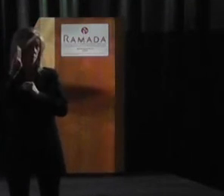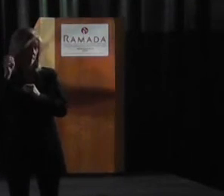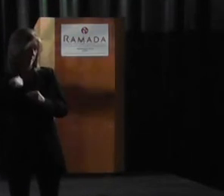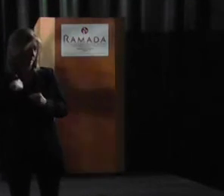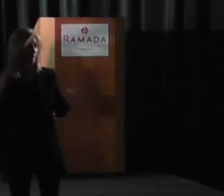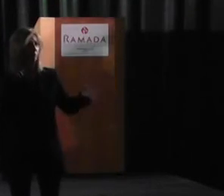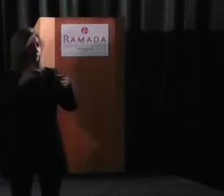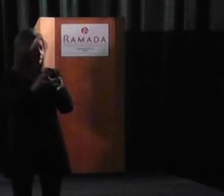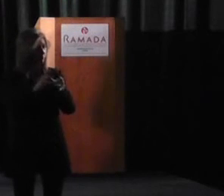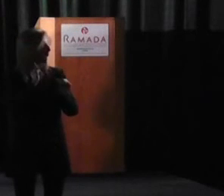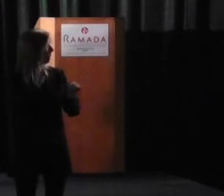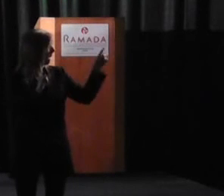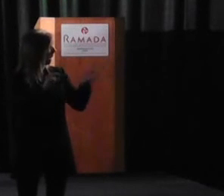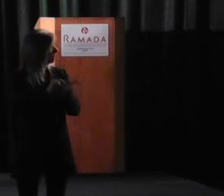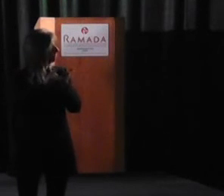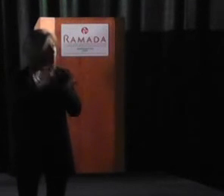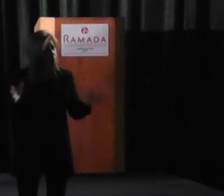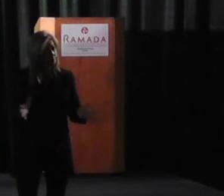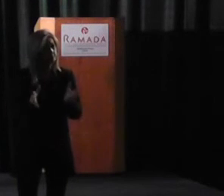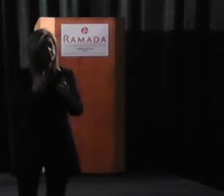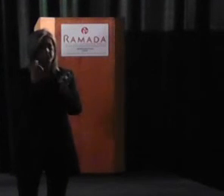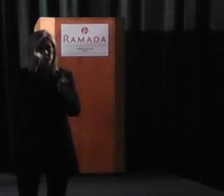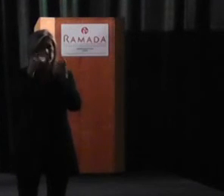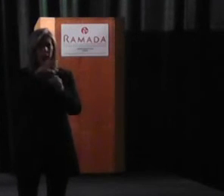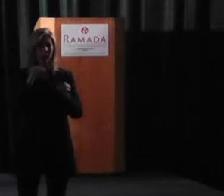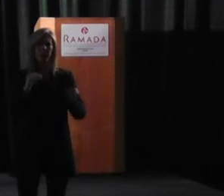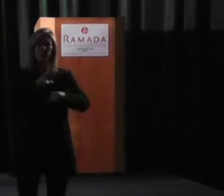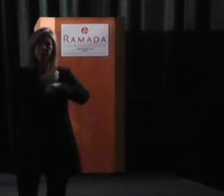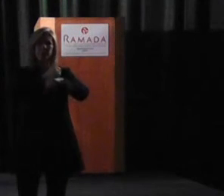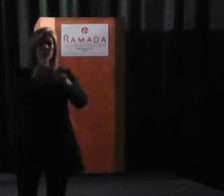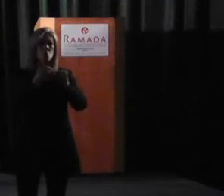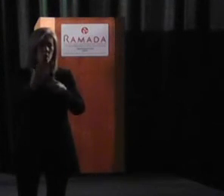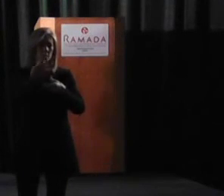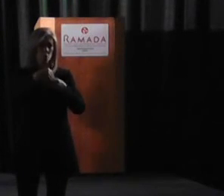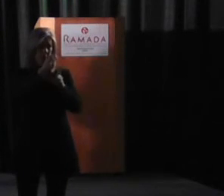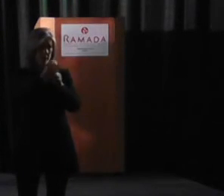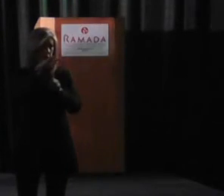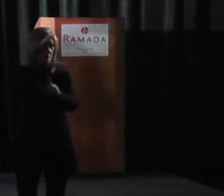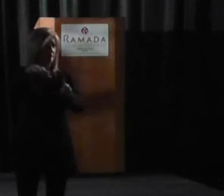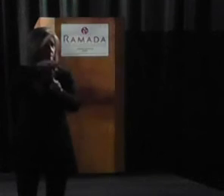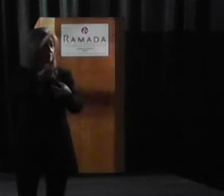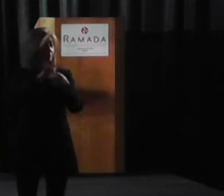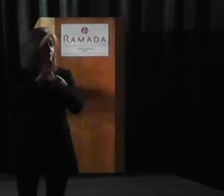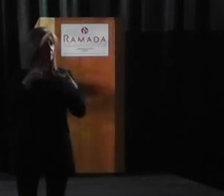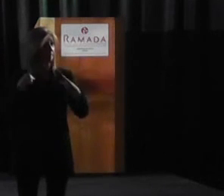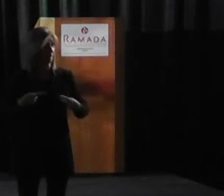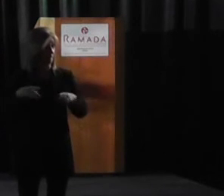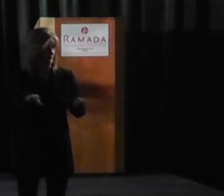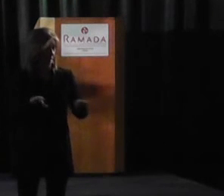to promote understanding and create more inclusive environments for physical activity. We have sold over 400 across the